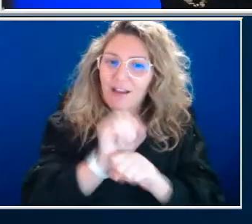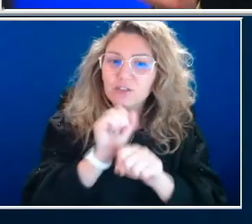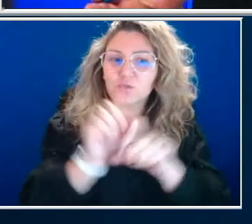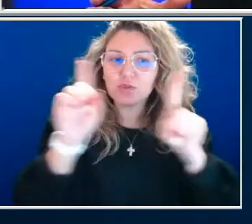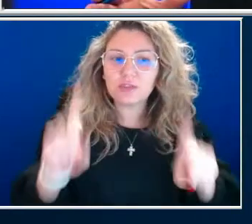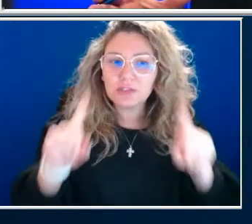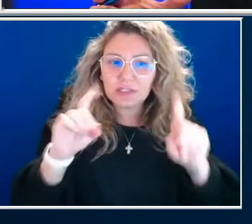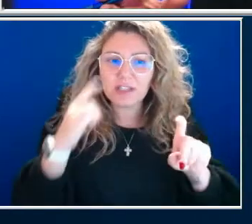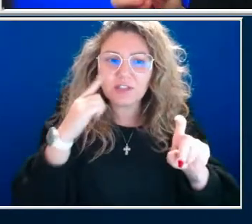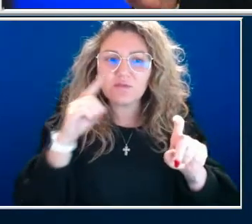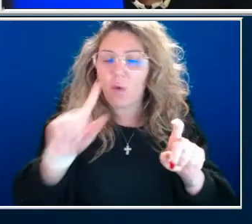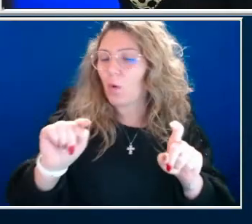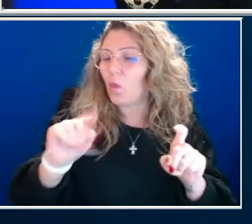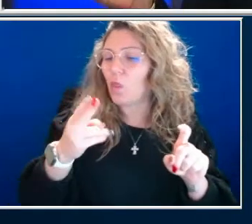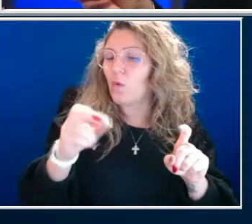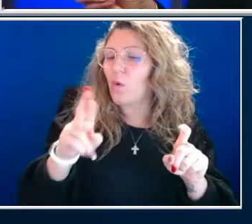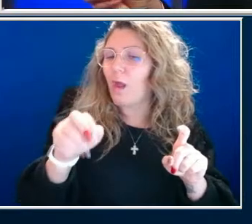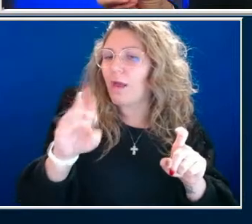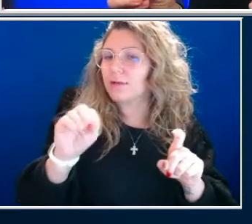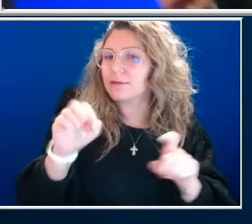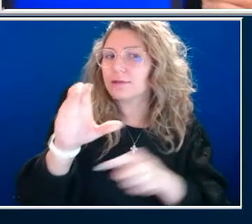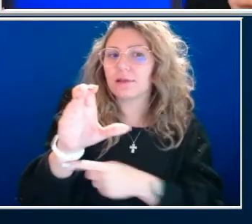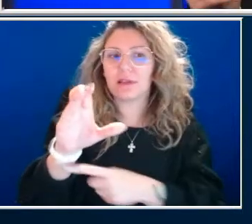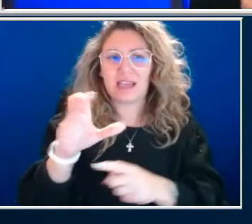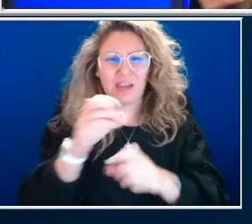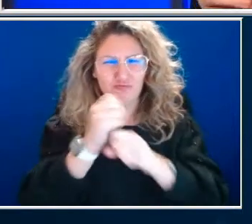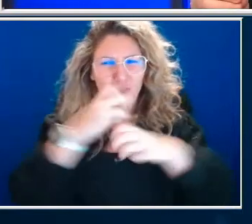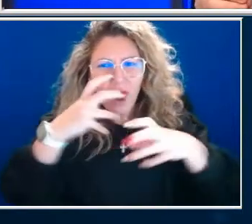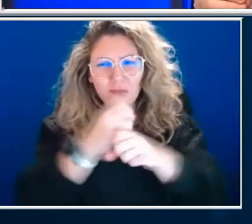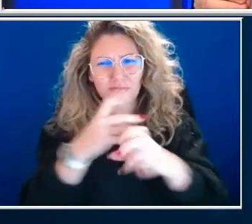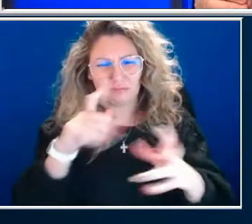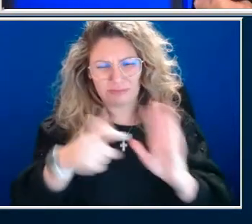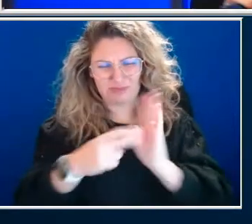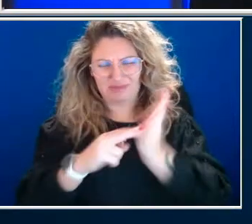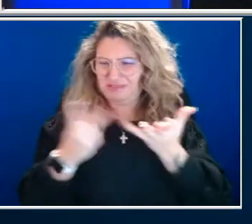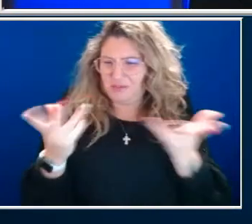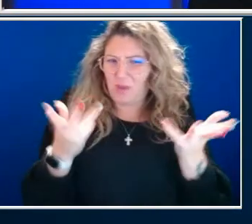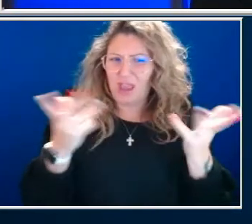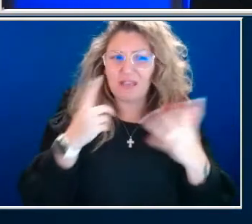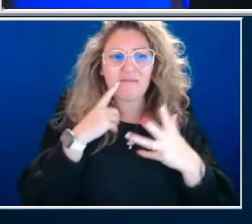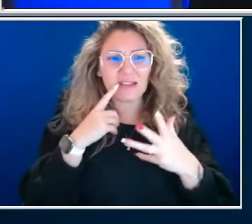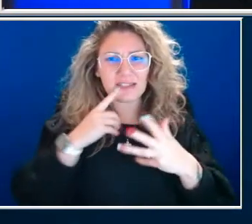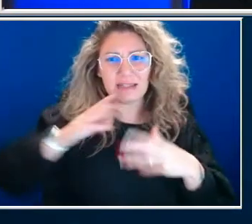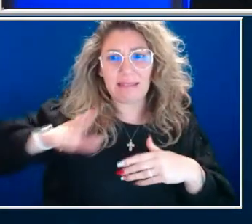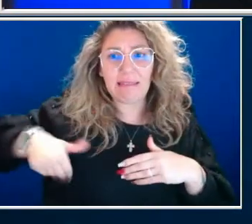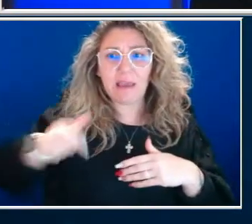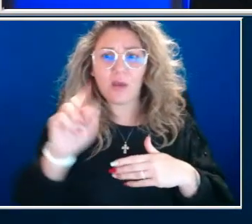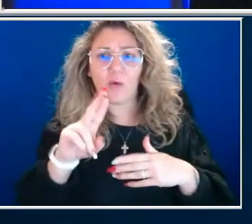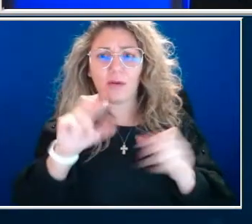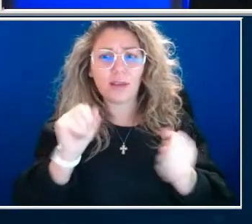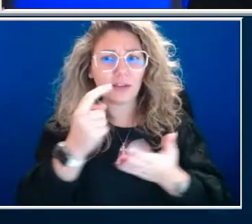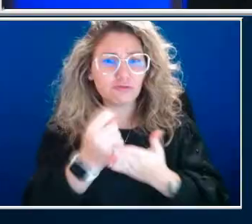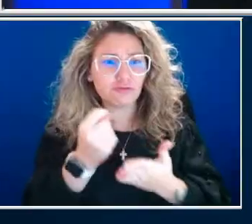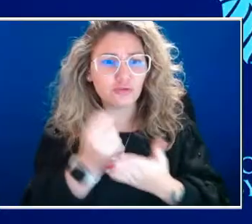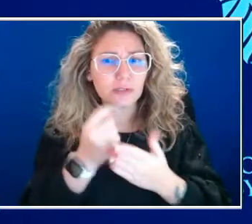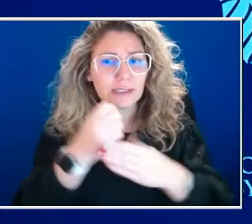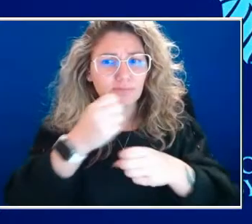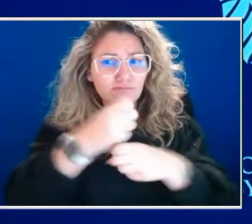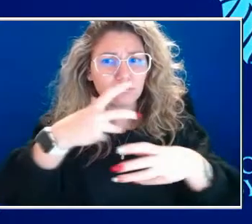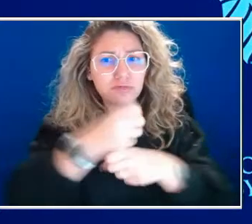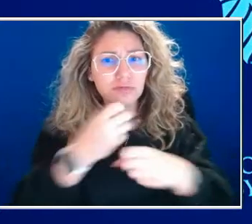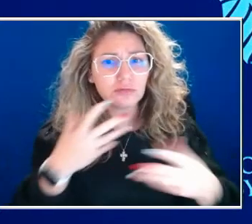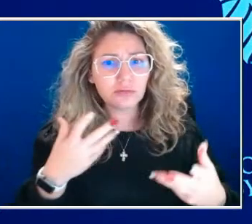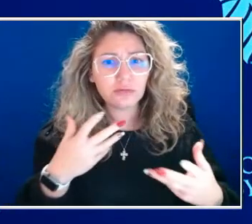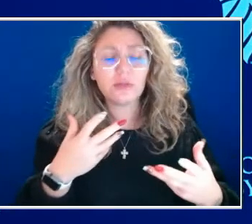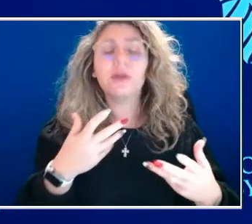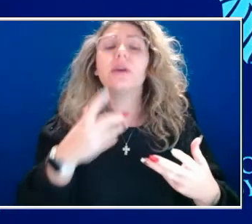it ruptured. We hear that this ruptured. Once it ruptures, is it just too late, or is there a way to treat the rupture? There is a way to treat, but